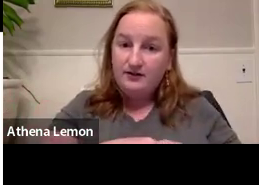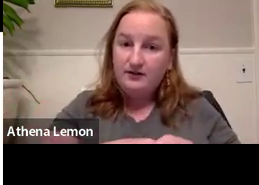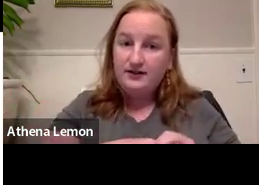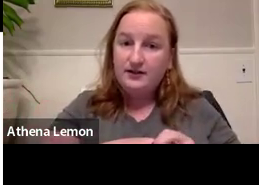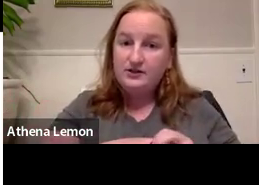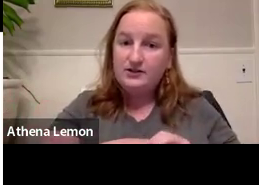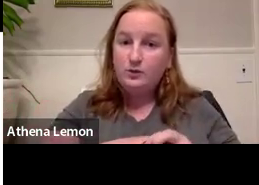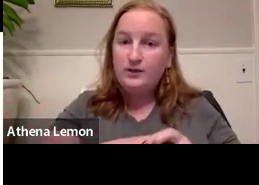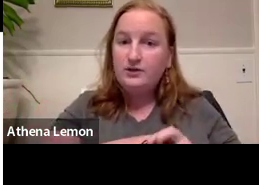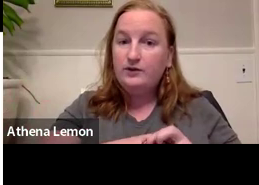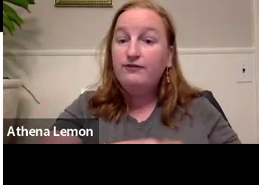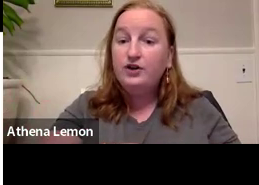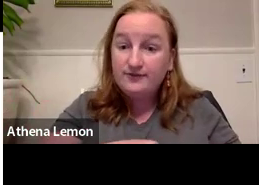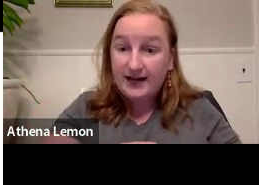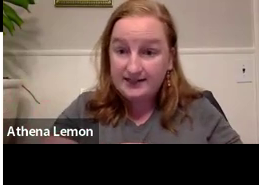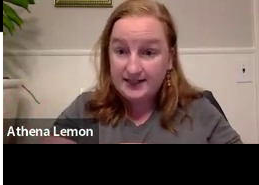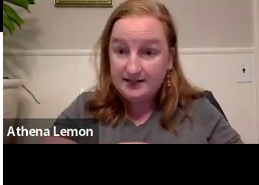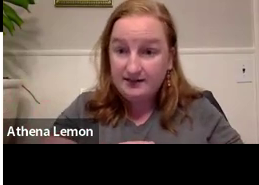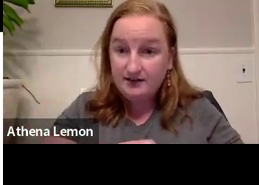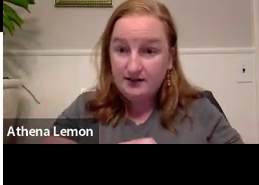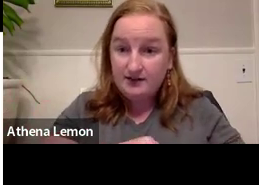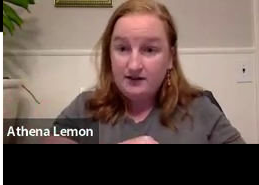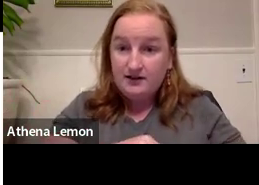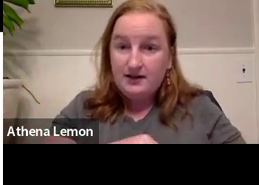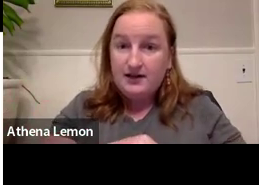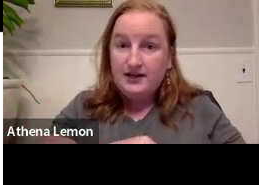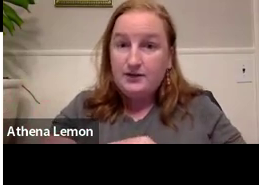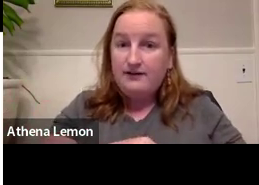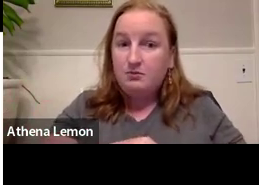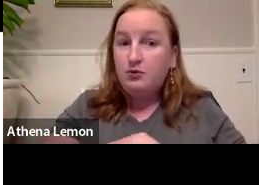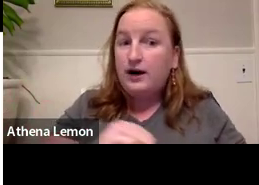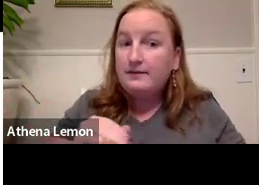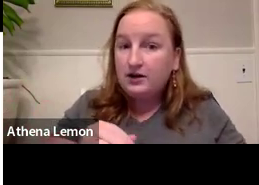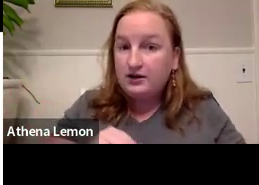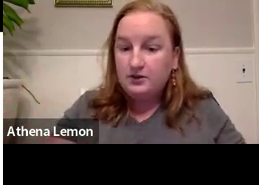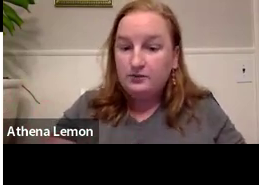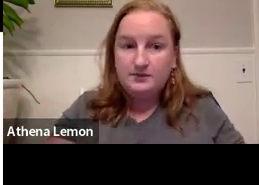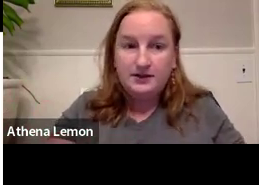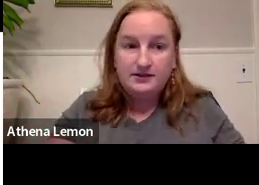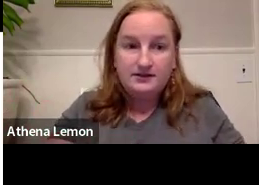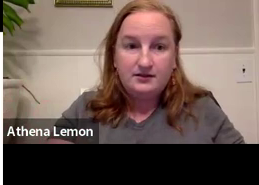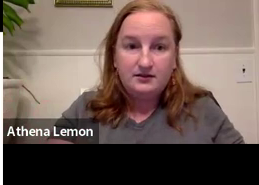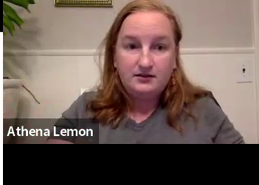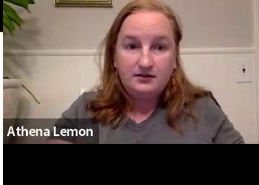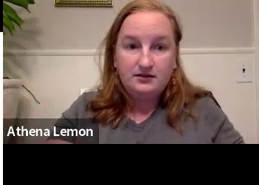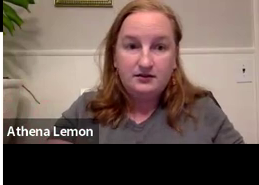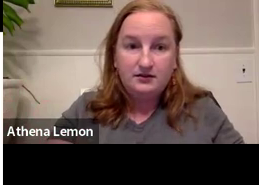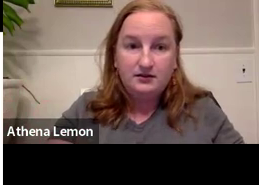graph, there's when you are first vaccinated and you have the primary immune